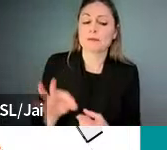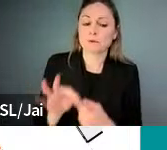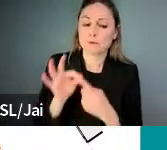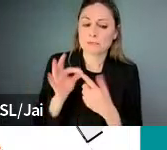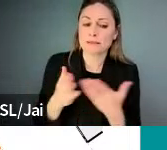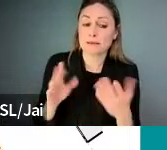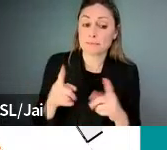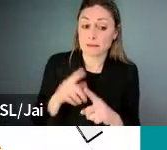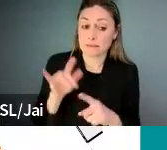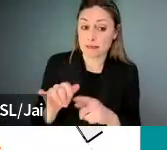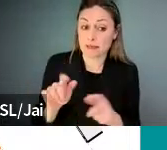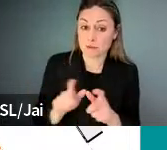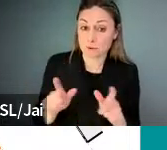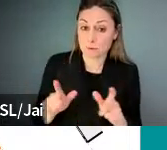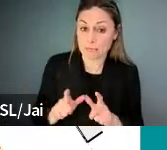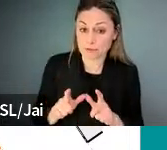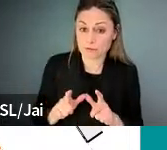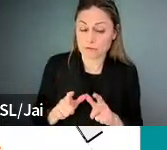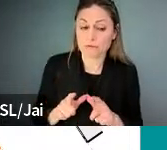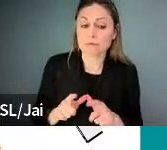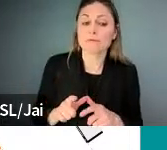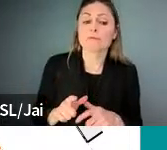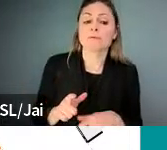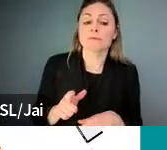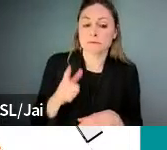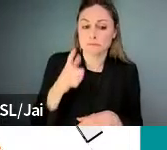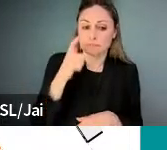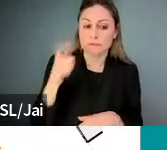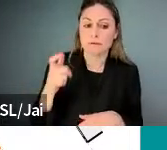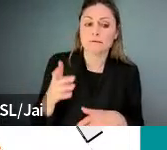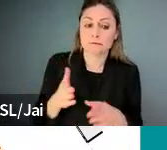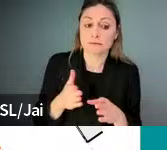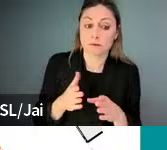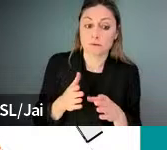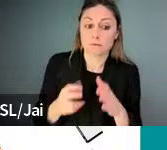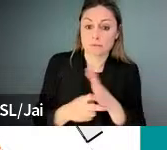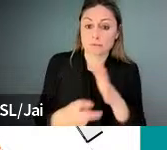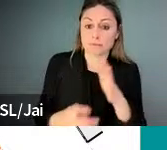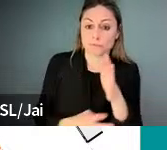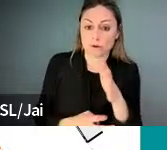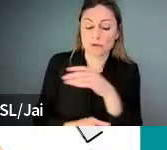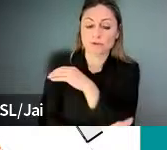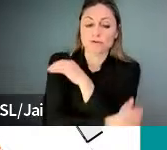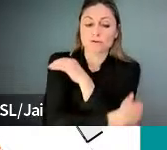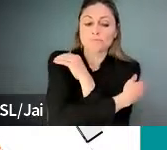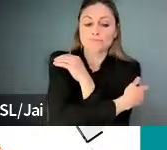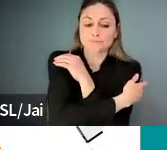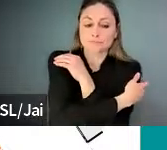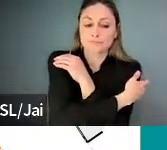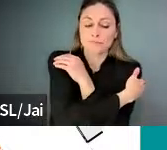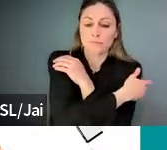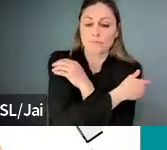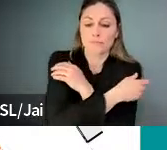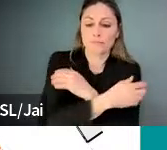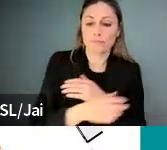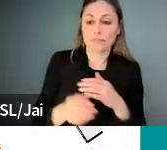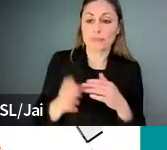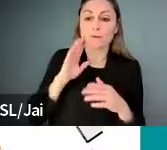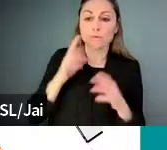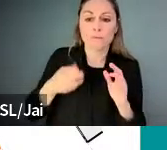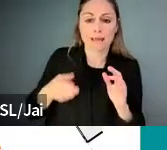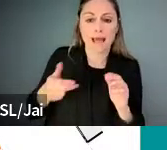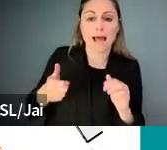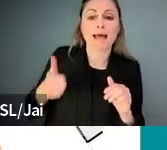this location is because it's coming off the bridge on the left over the Columbia, it's going to be a lot higher in